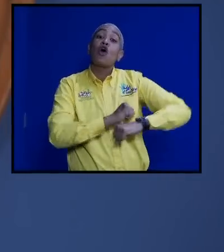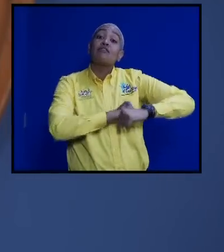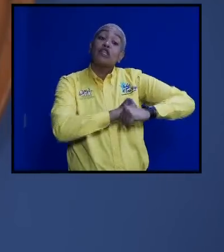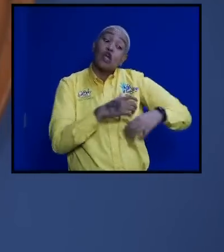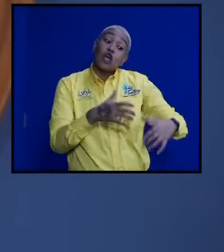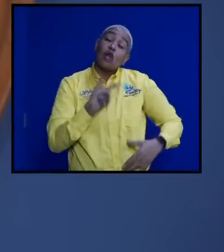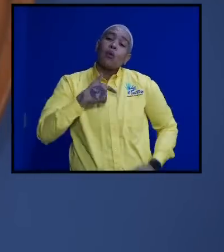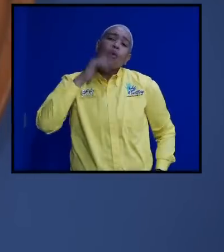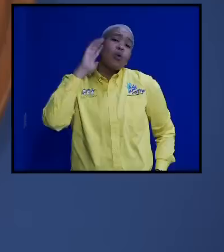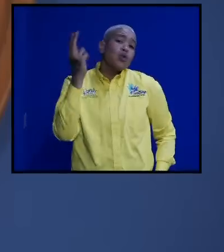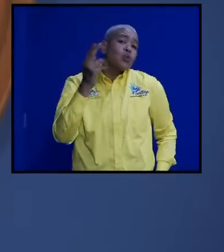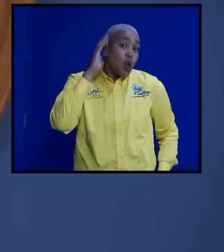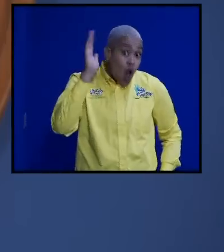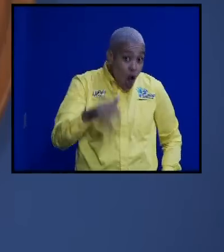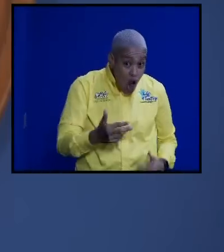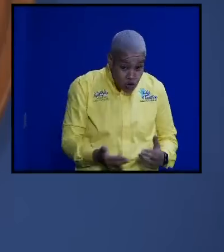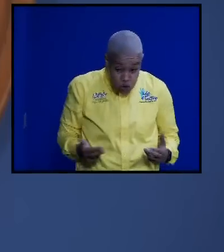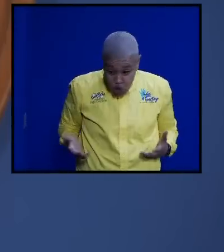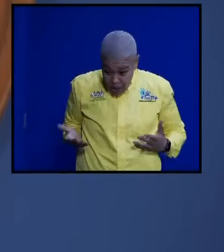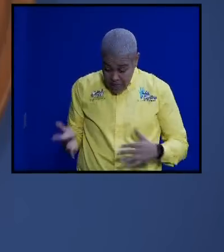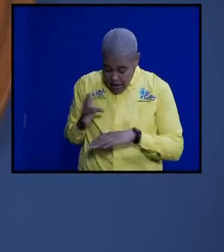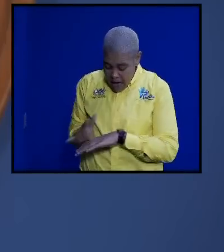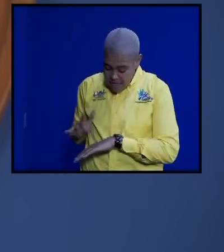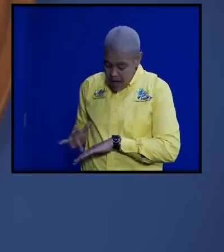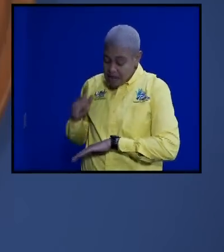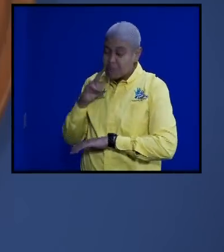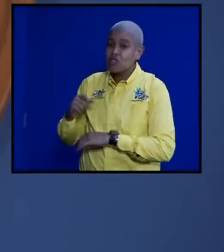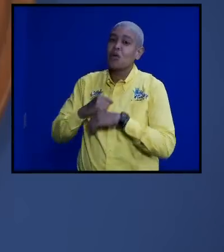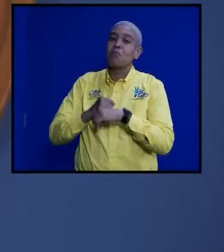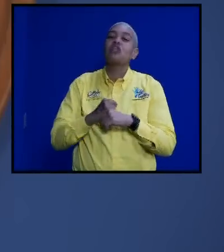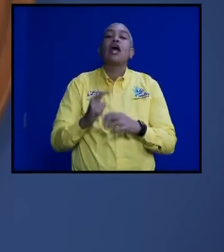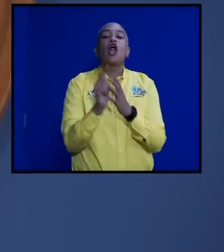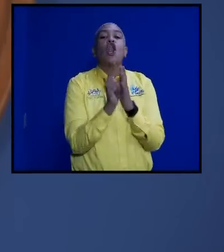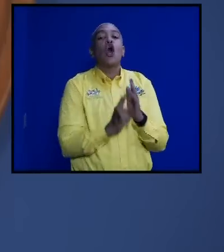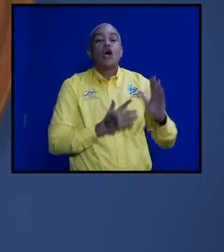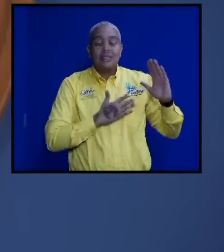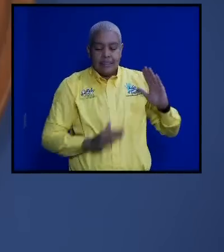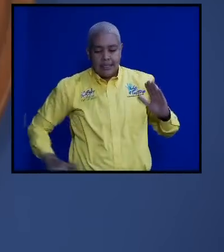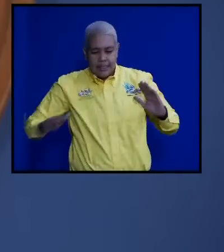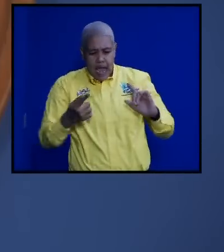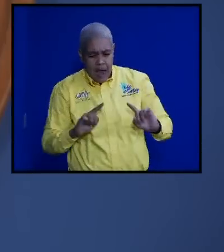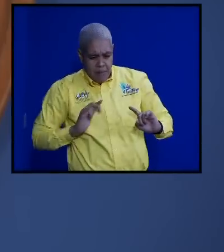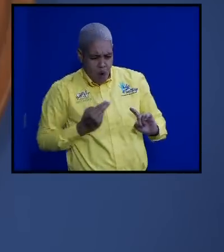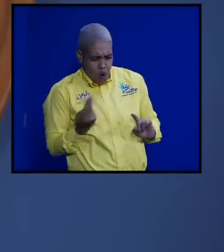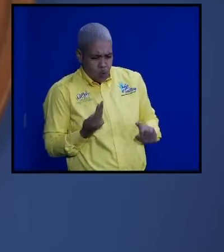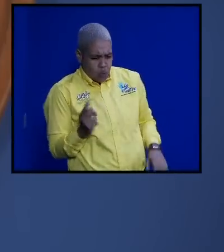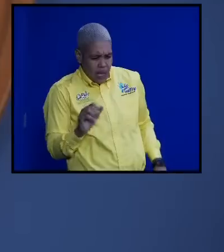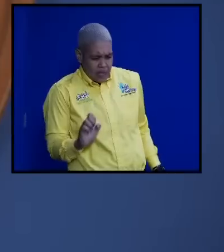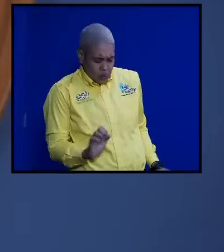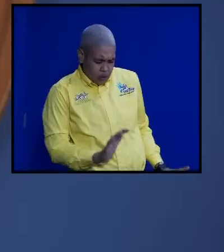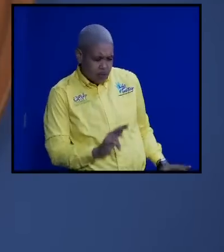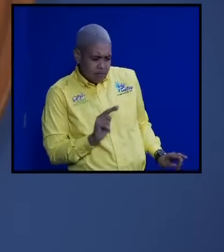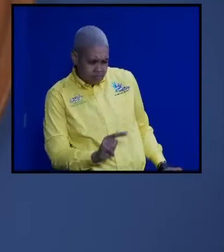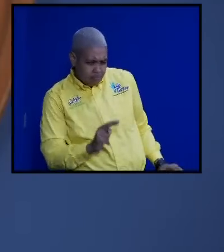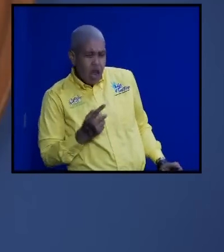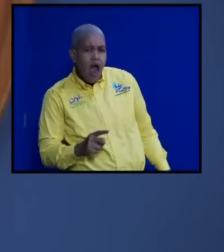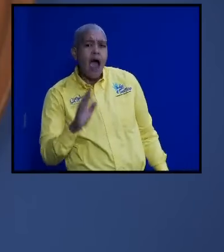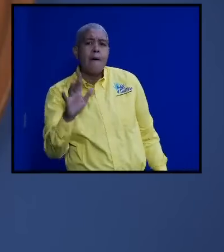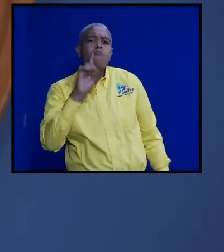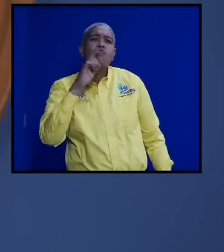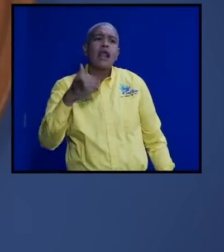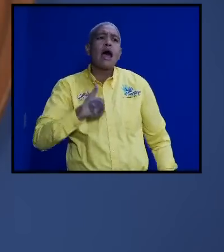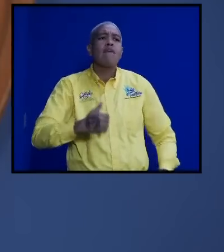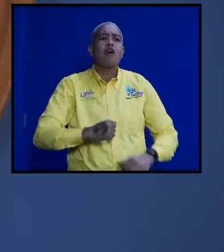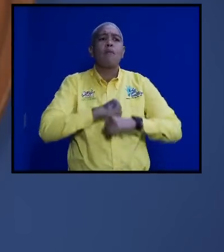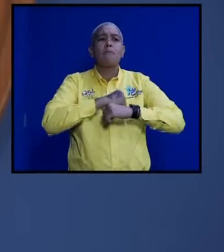utilize all the resources available to protect law-abiding citizens. Our use of the state of public emergency as a